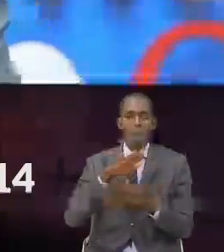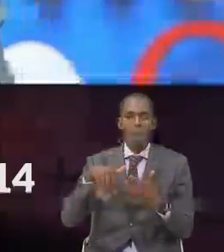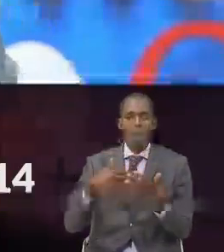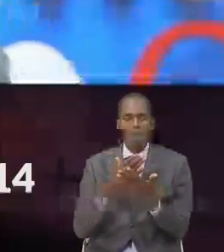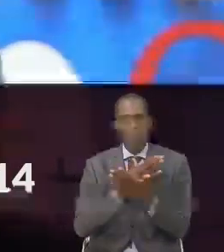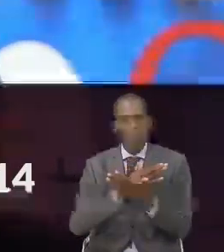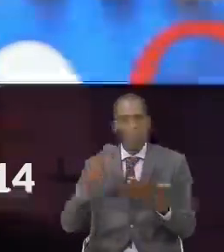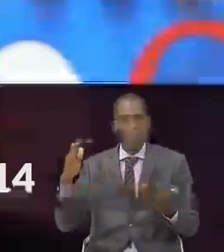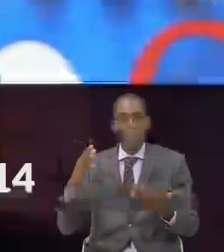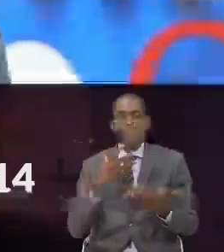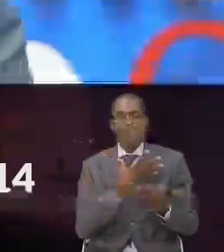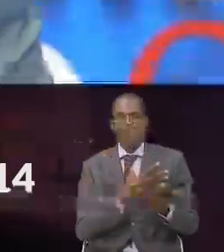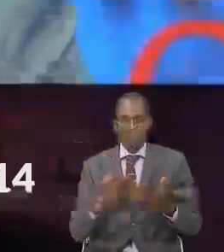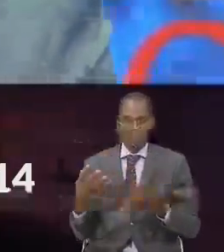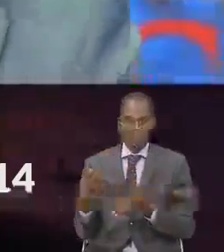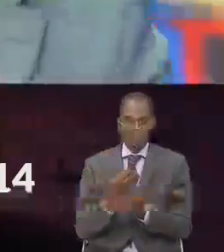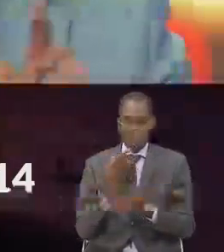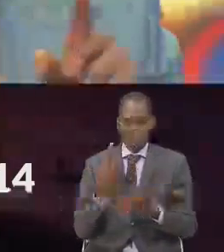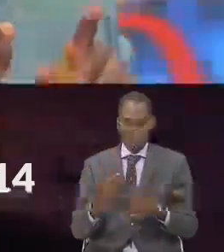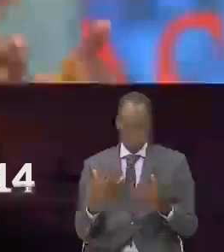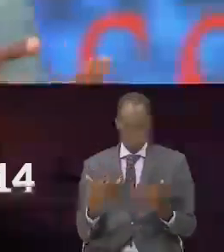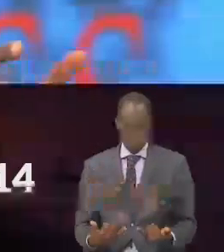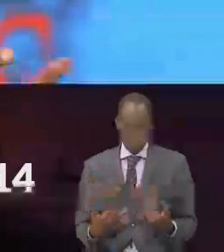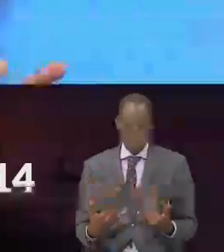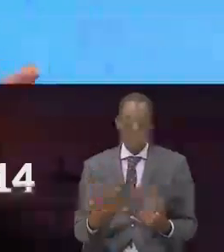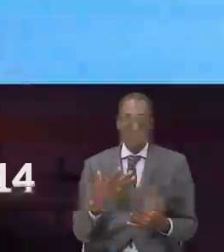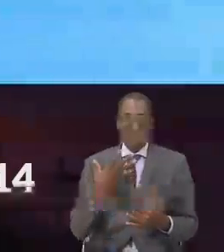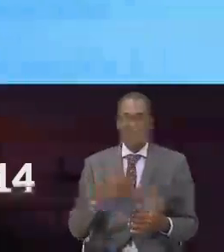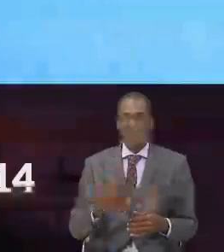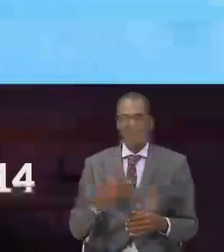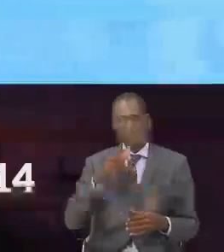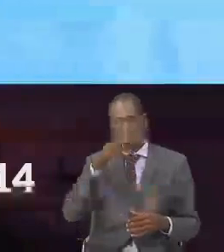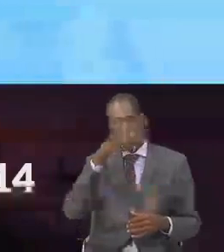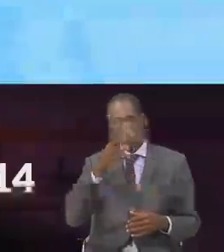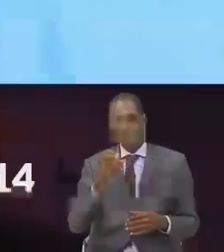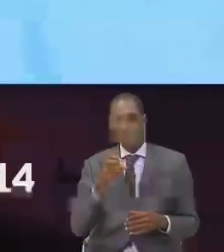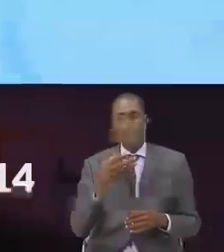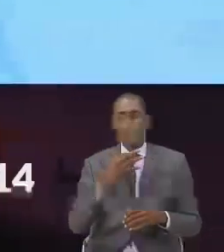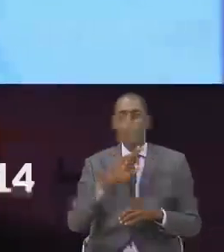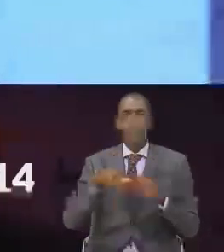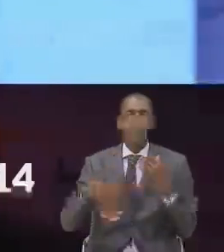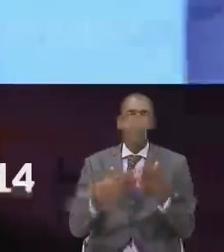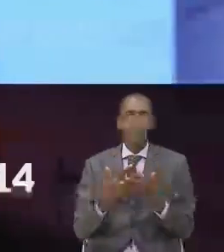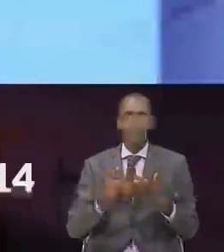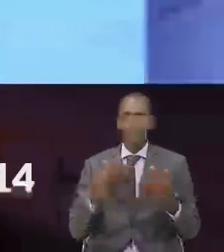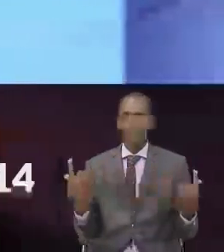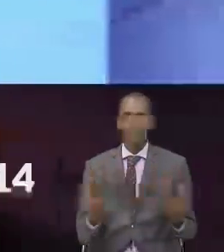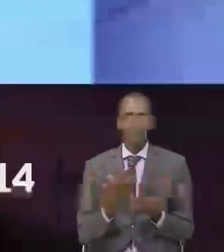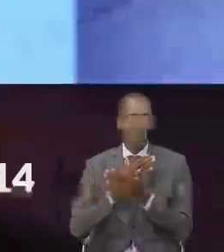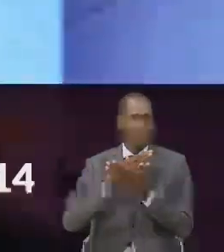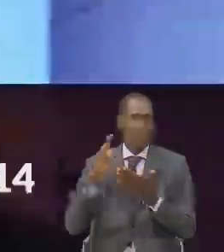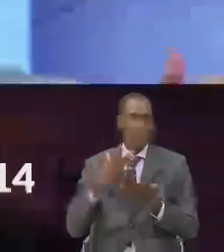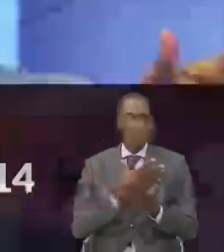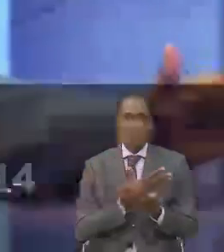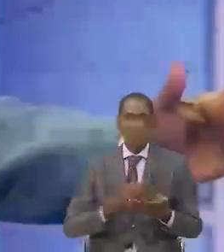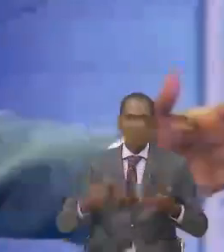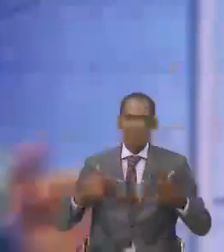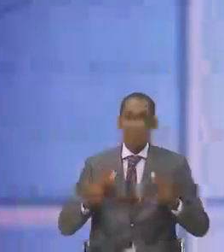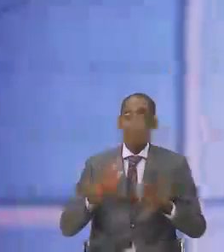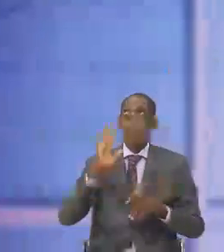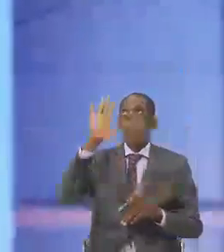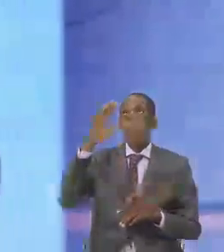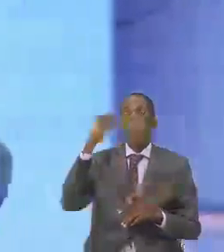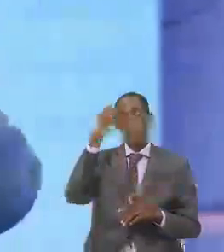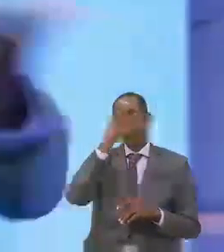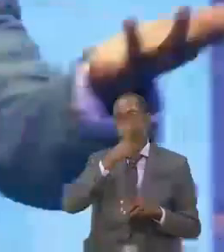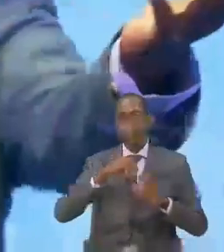furious about. Take all that away and take the presence, the pollution, and the power of all my